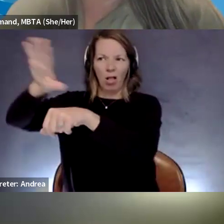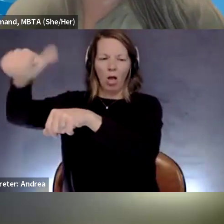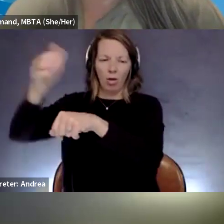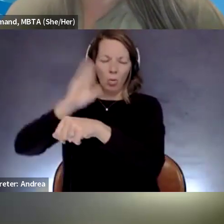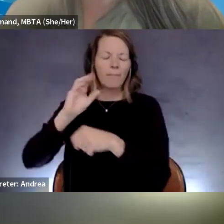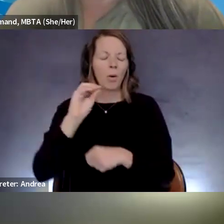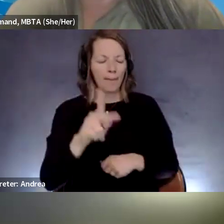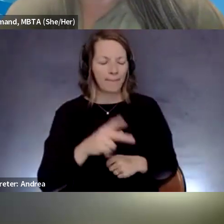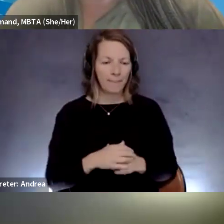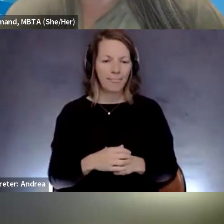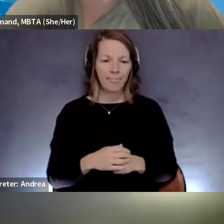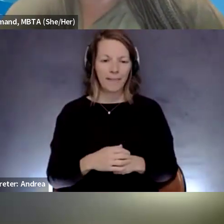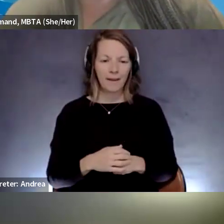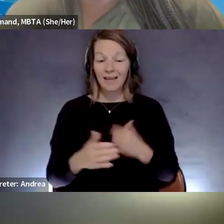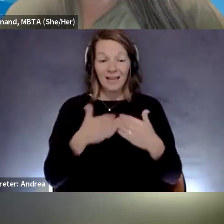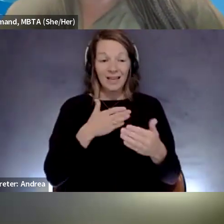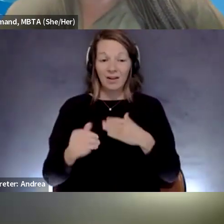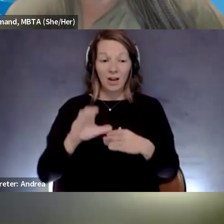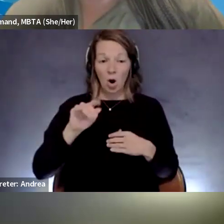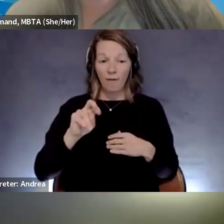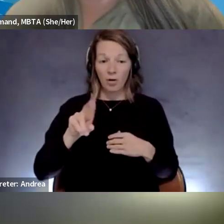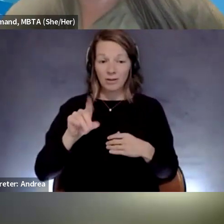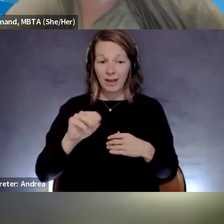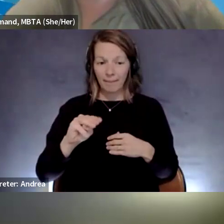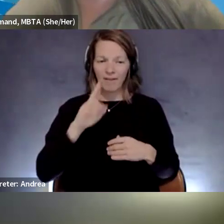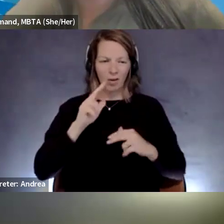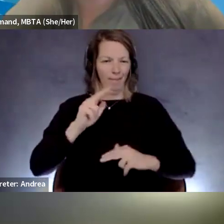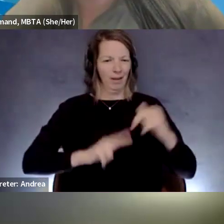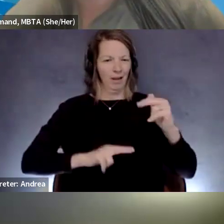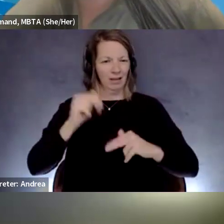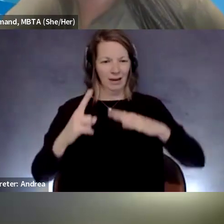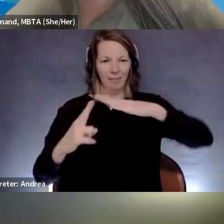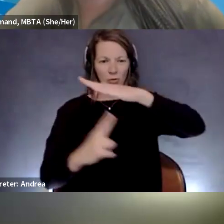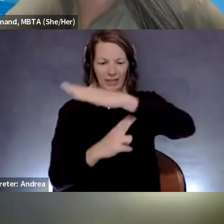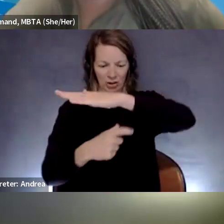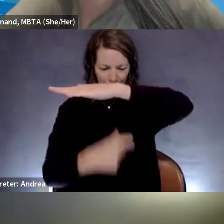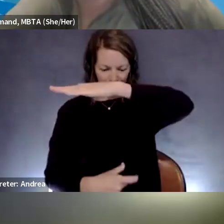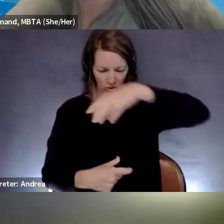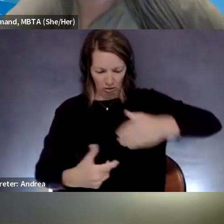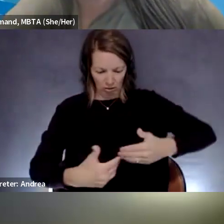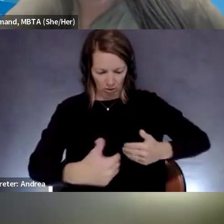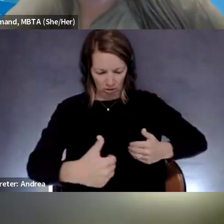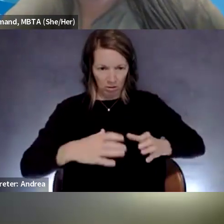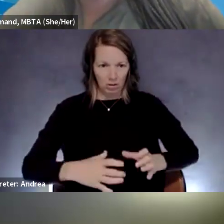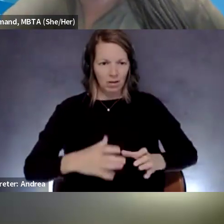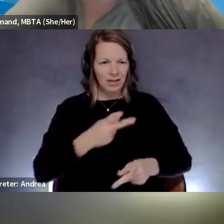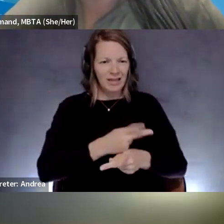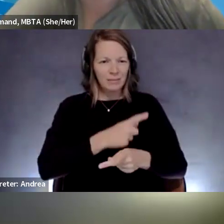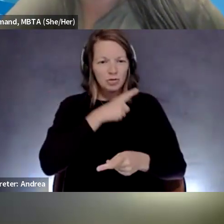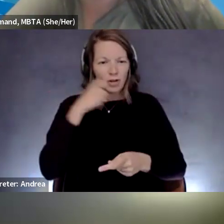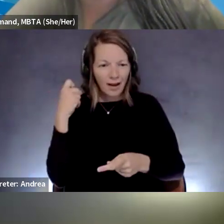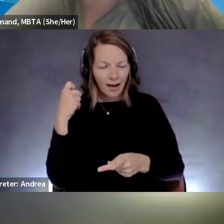talking about. Okay. Just even because- in a cofferdam, like if you're building a bridge pier where you're in a body of water, you're trying to keep it dry in there with